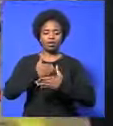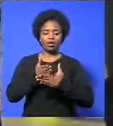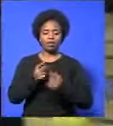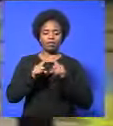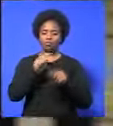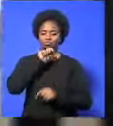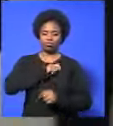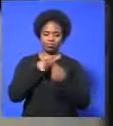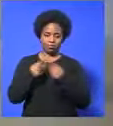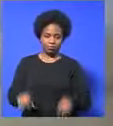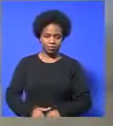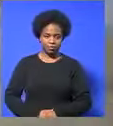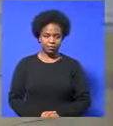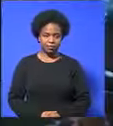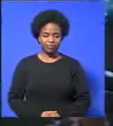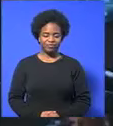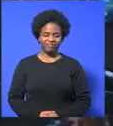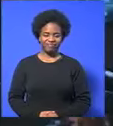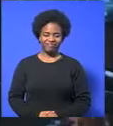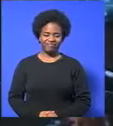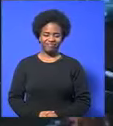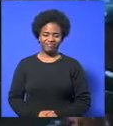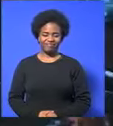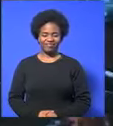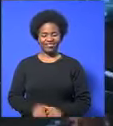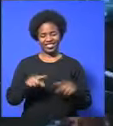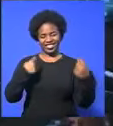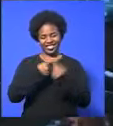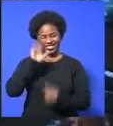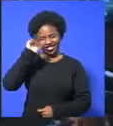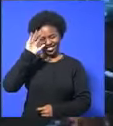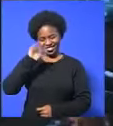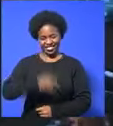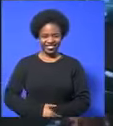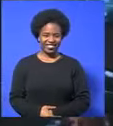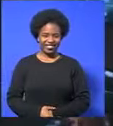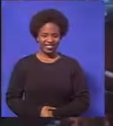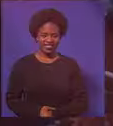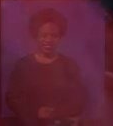permits and jobs. From me and the team, it's a very good night.